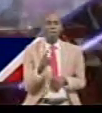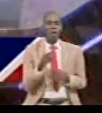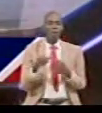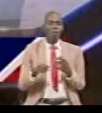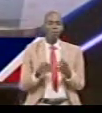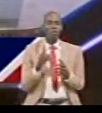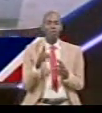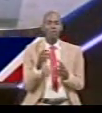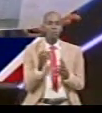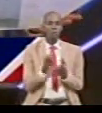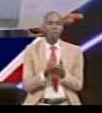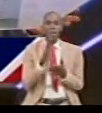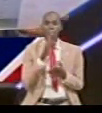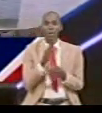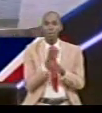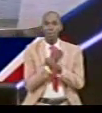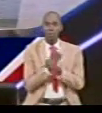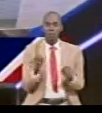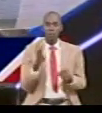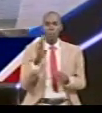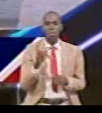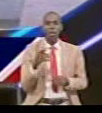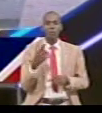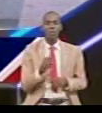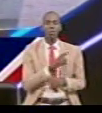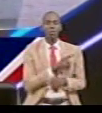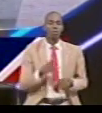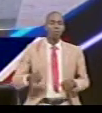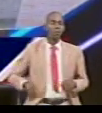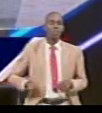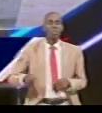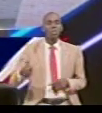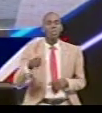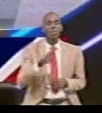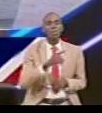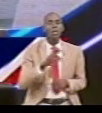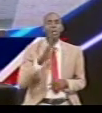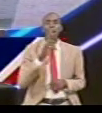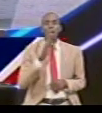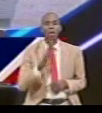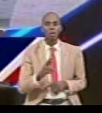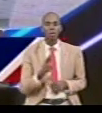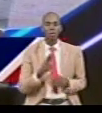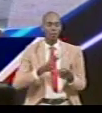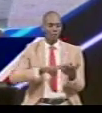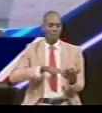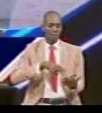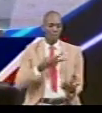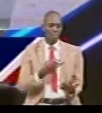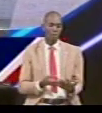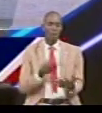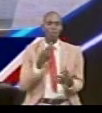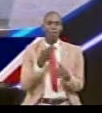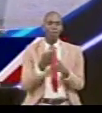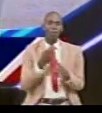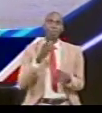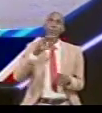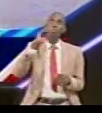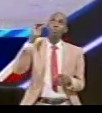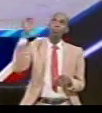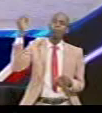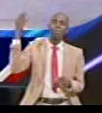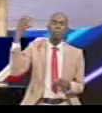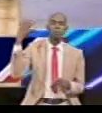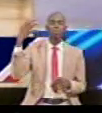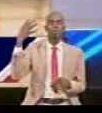are justified by the law, ye are fallen from grace.